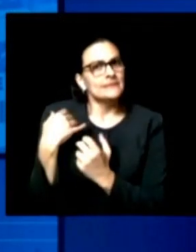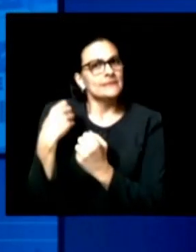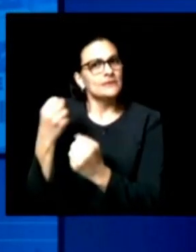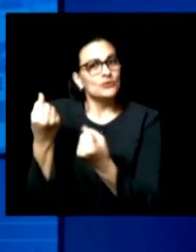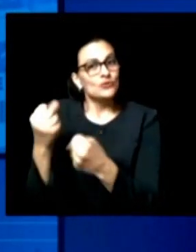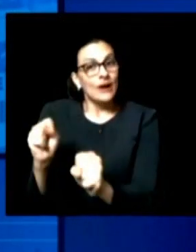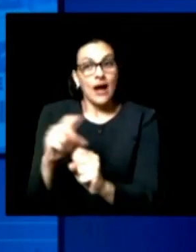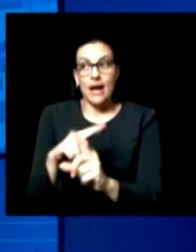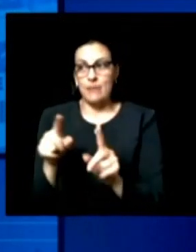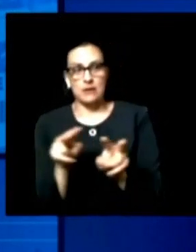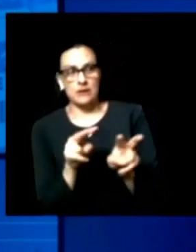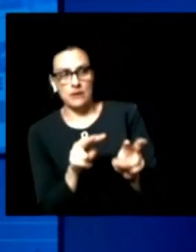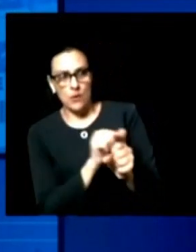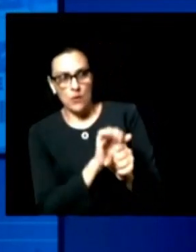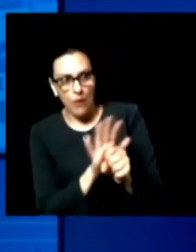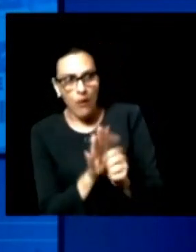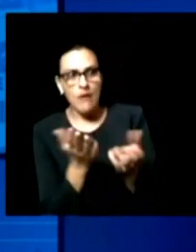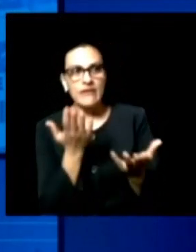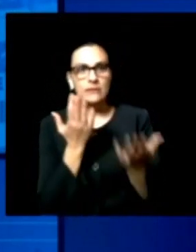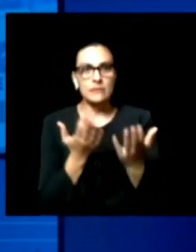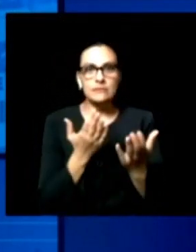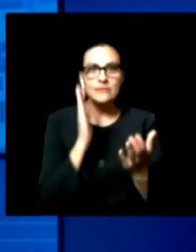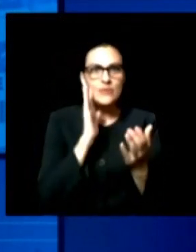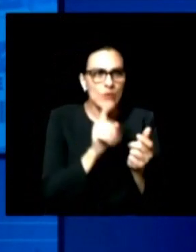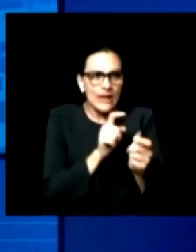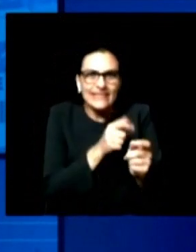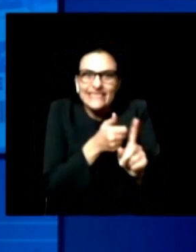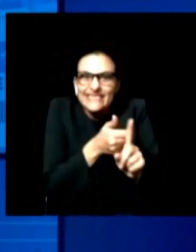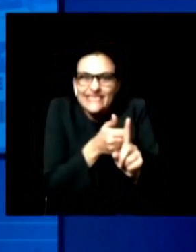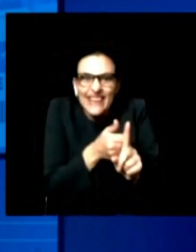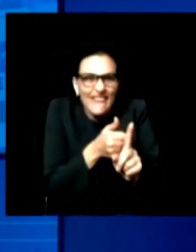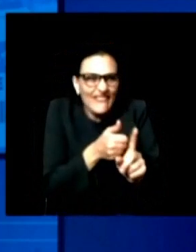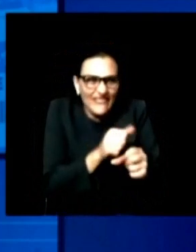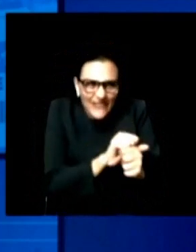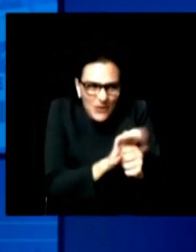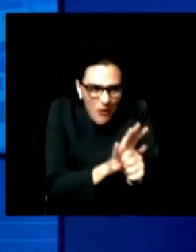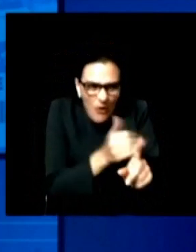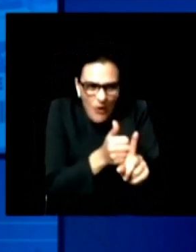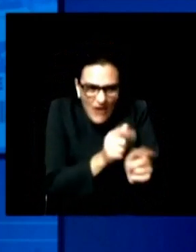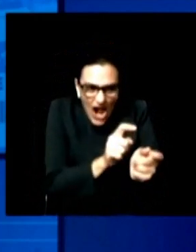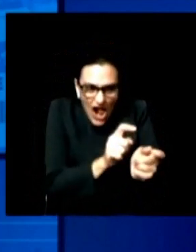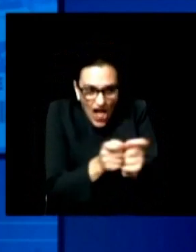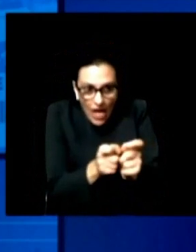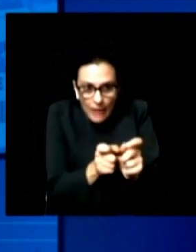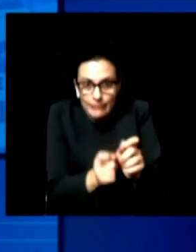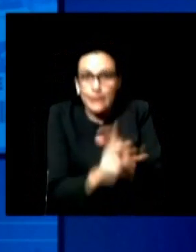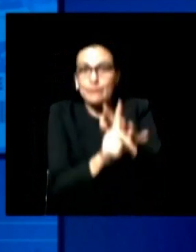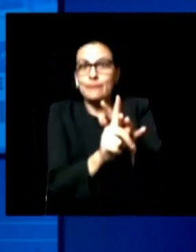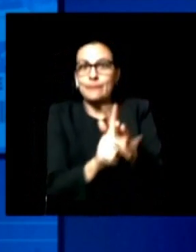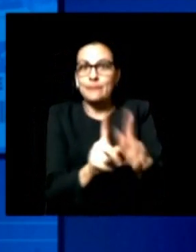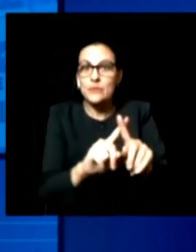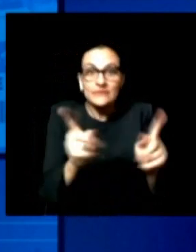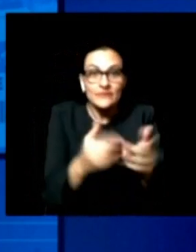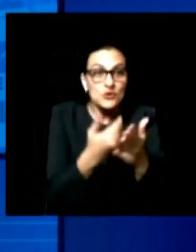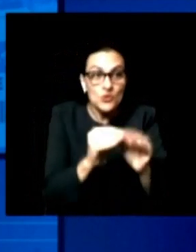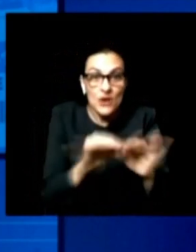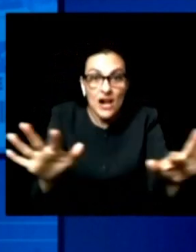variants is ever present because COVID-19 is not over